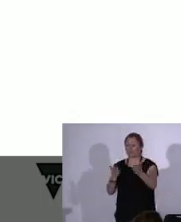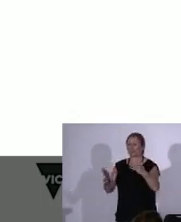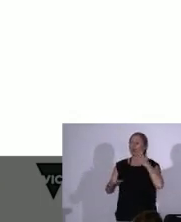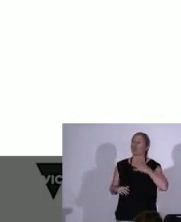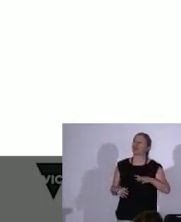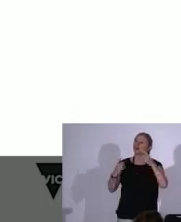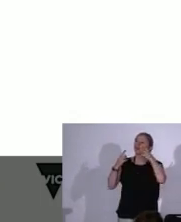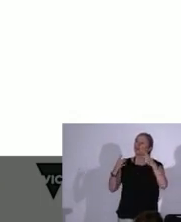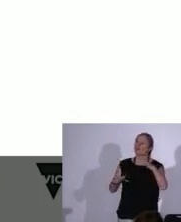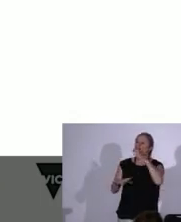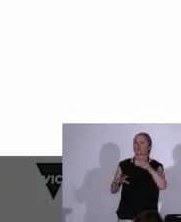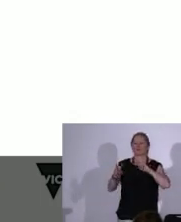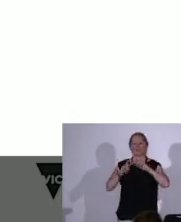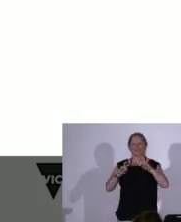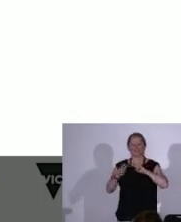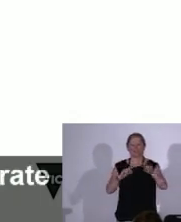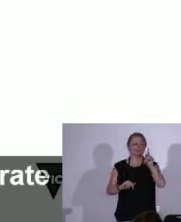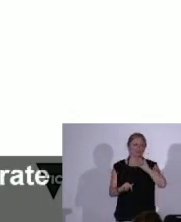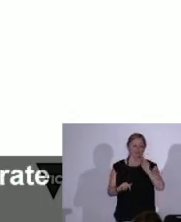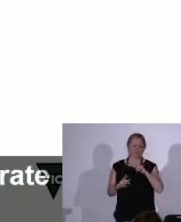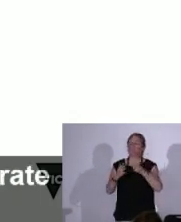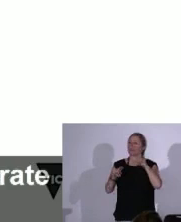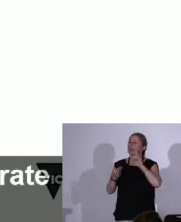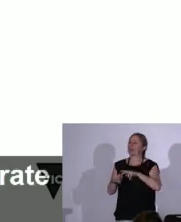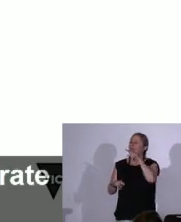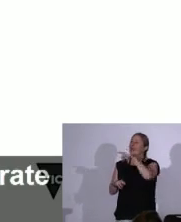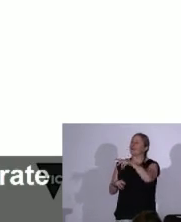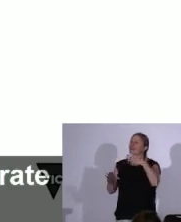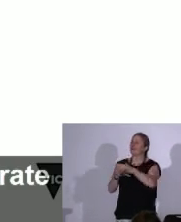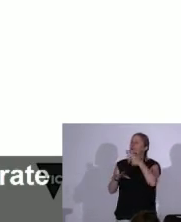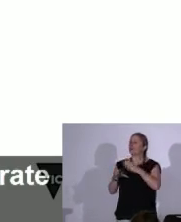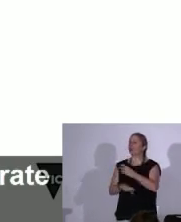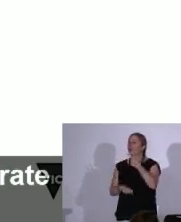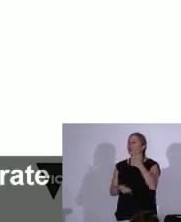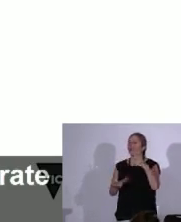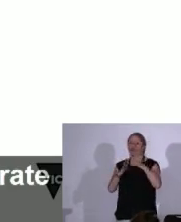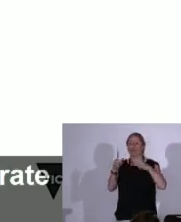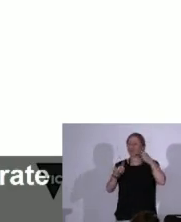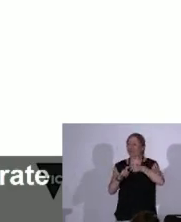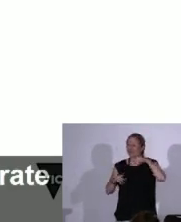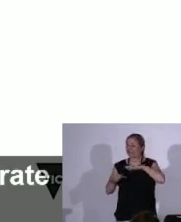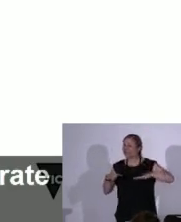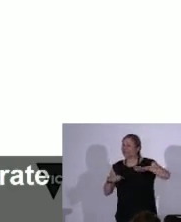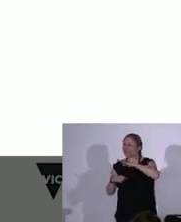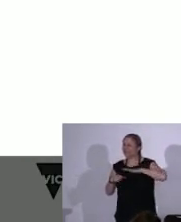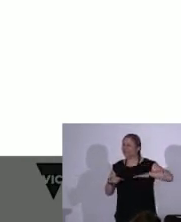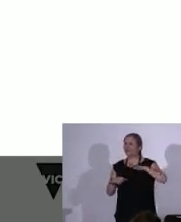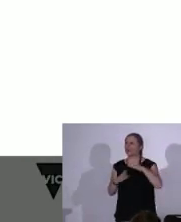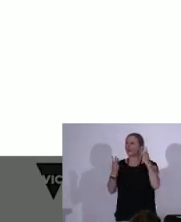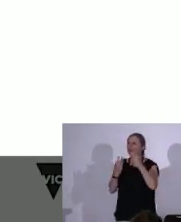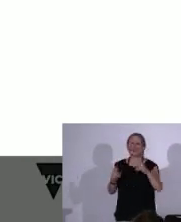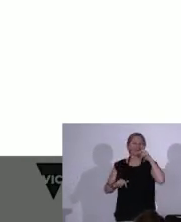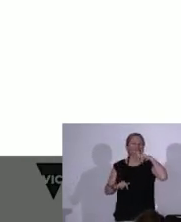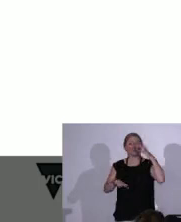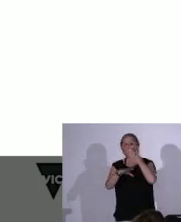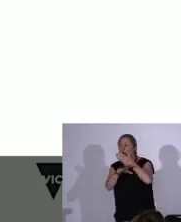demonstrate from this activity is that whether you've been in this sector for a couple of weeks, and there's probably some people in this room that are new to the